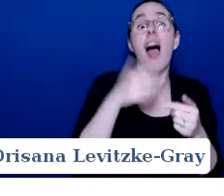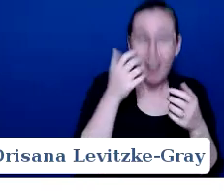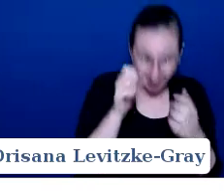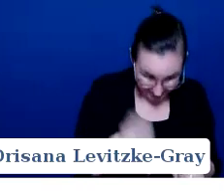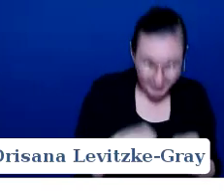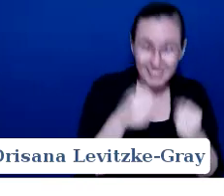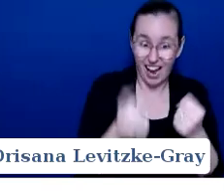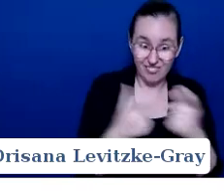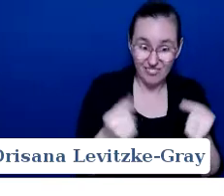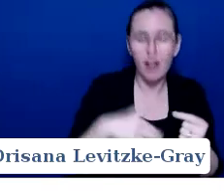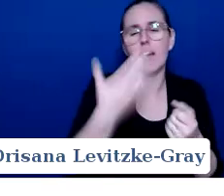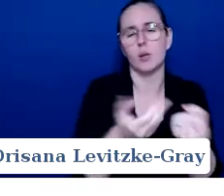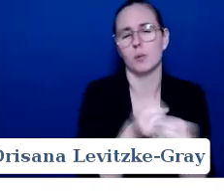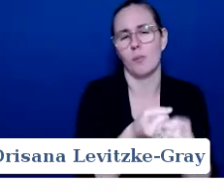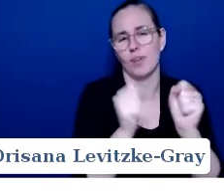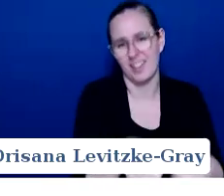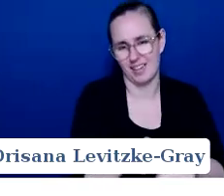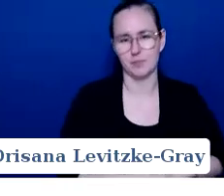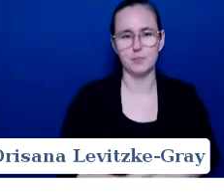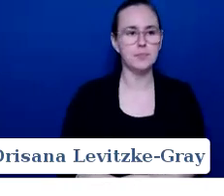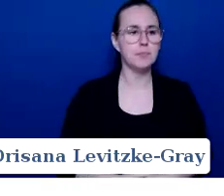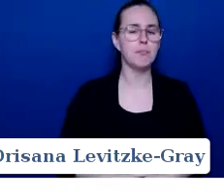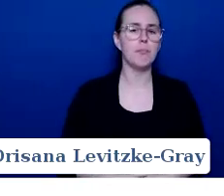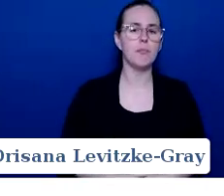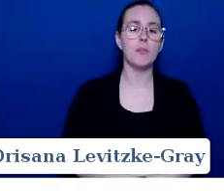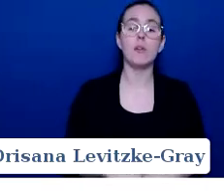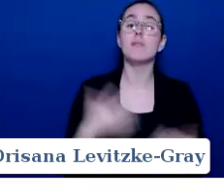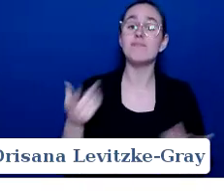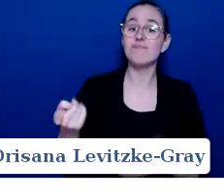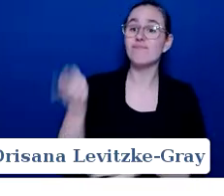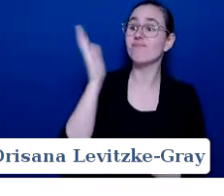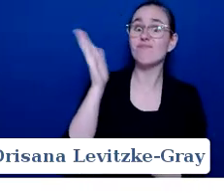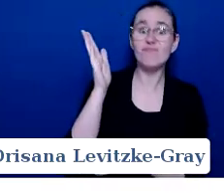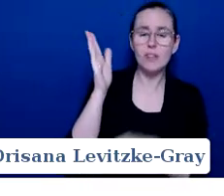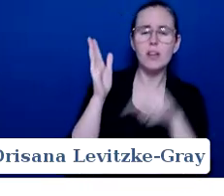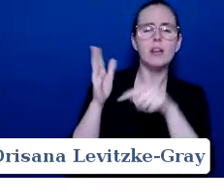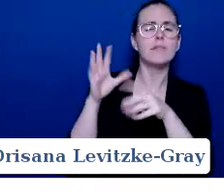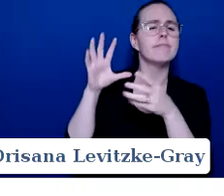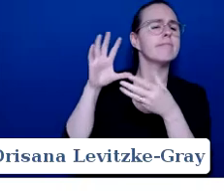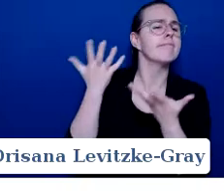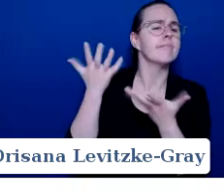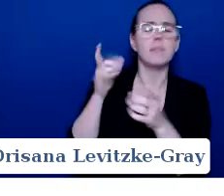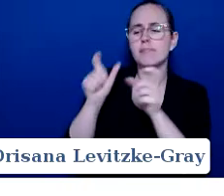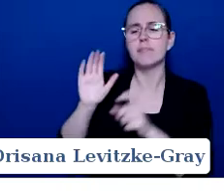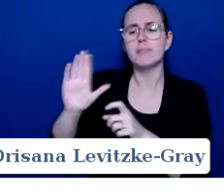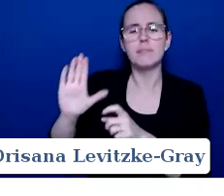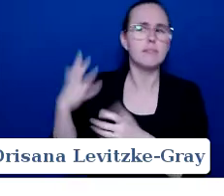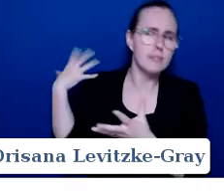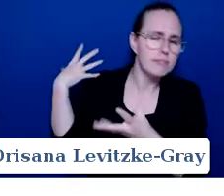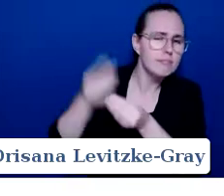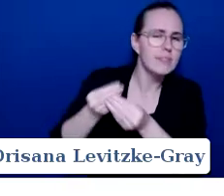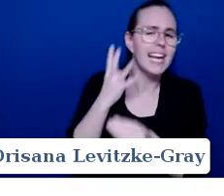experience and general overview about how the social registry could include disability registry as well.